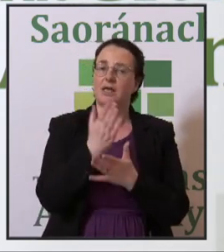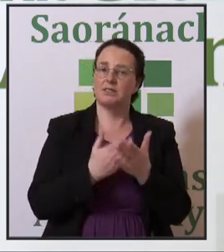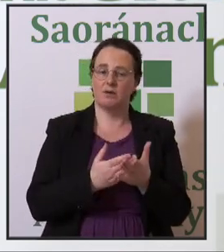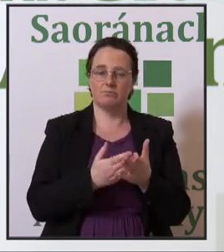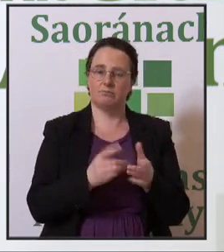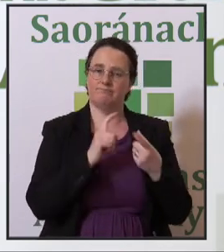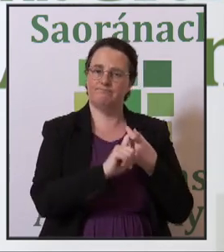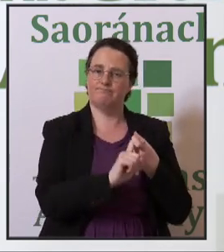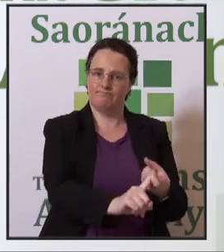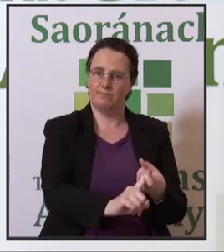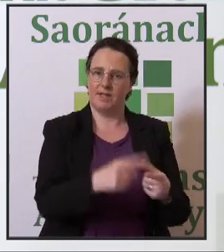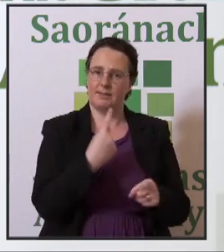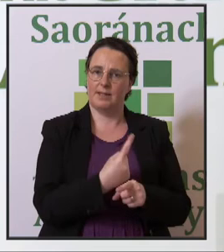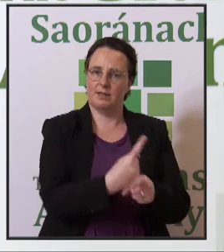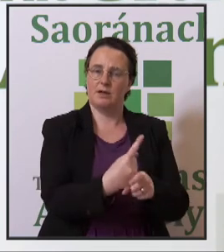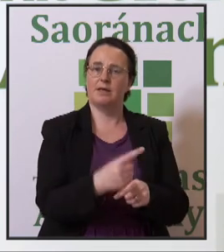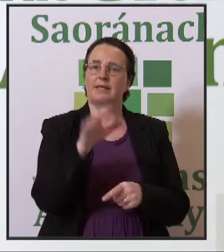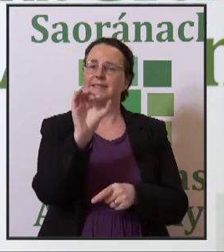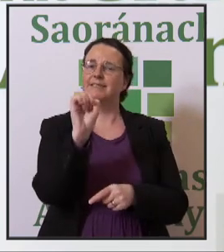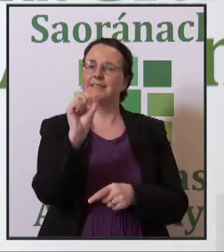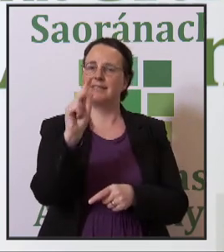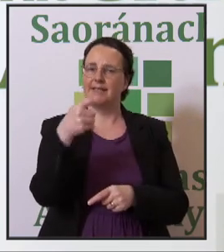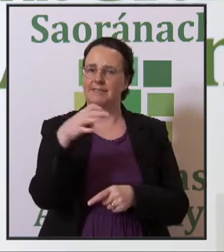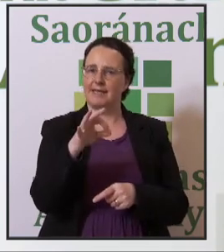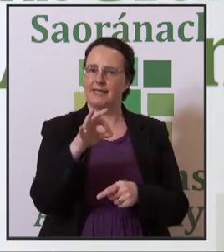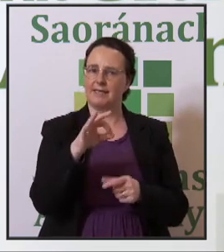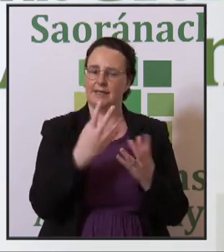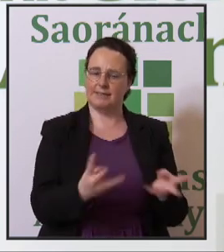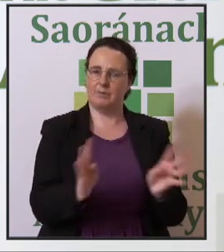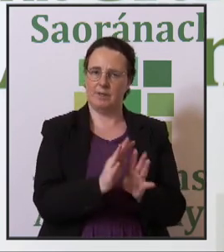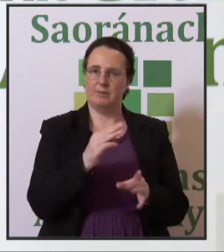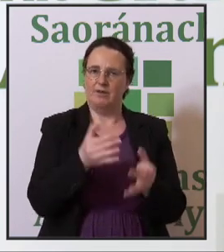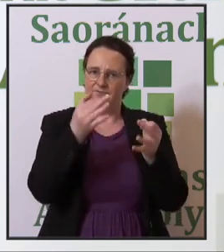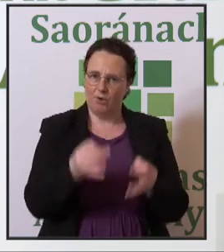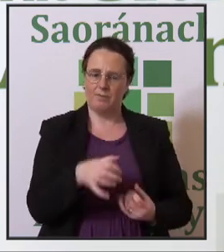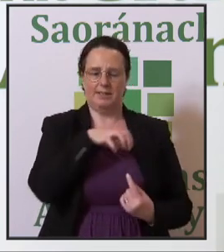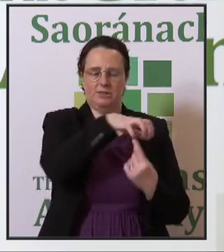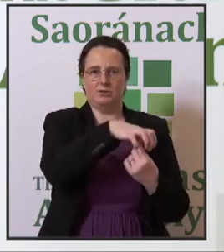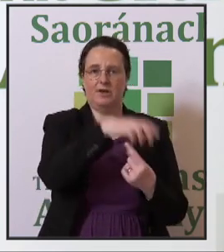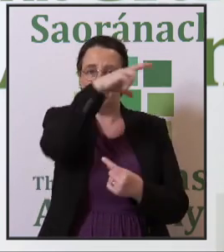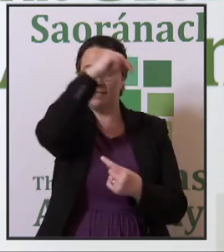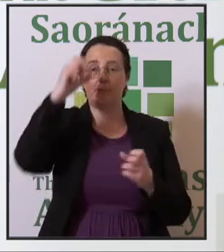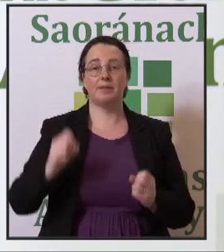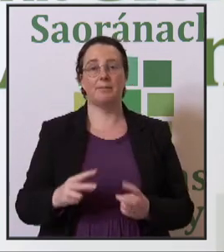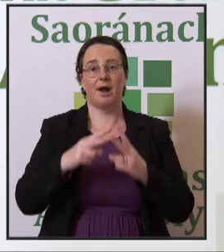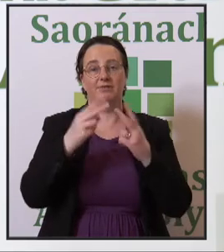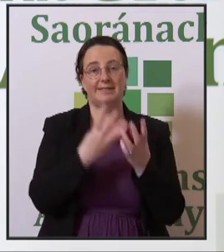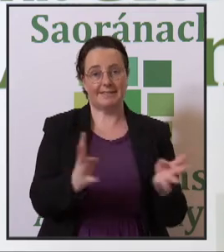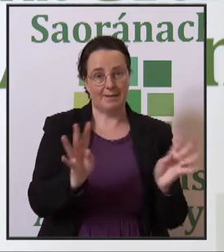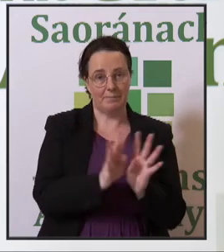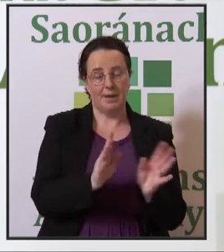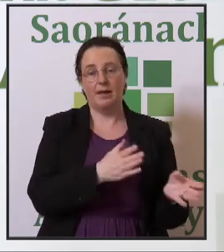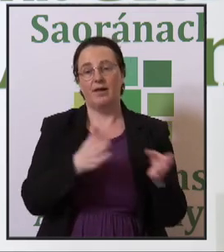standing assemblies. This is a very kind of more recent innovation. That means they are formal institutions, such as the Paris Assembly and the